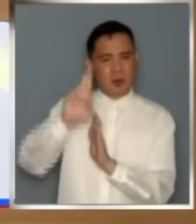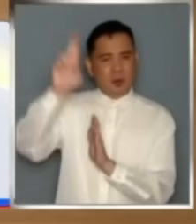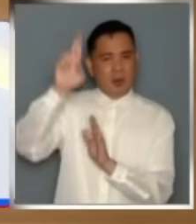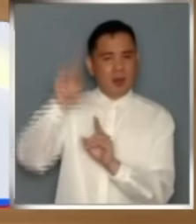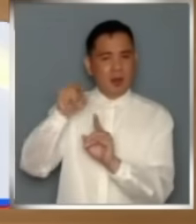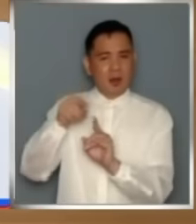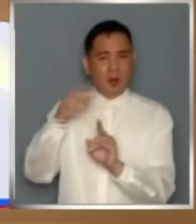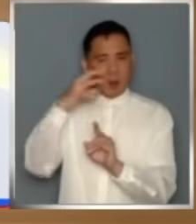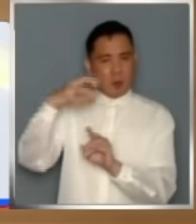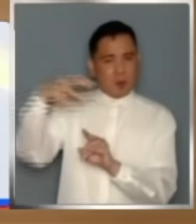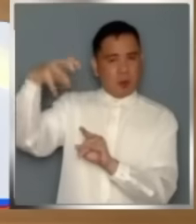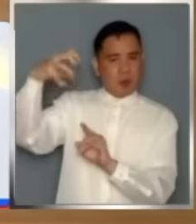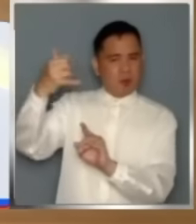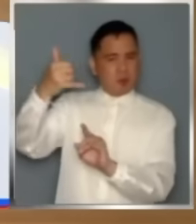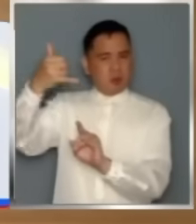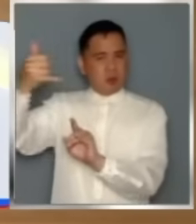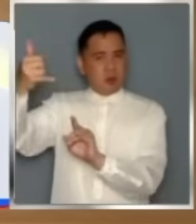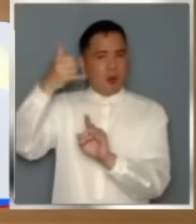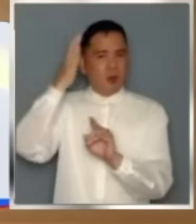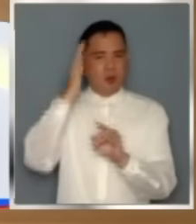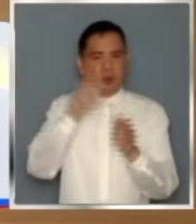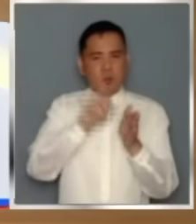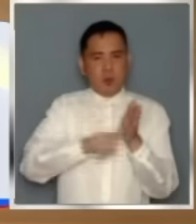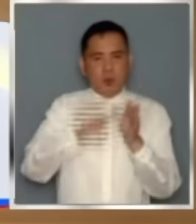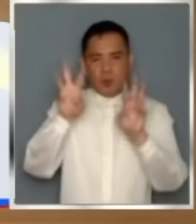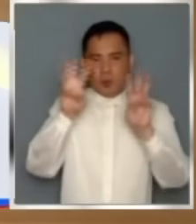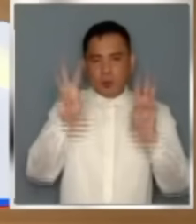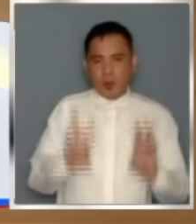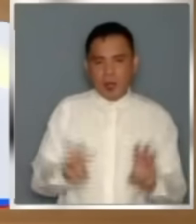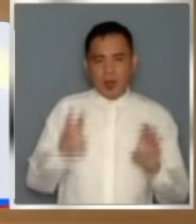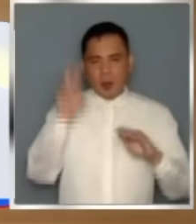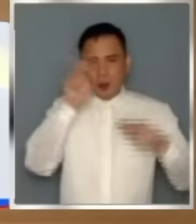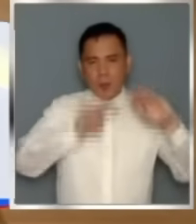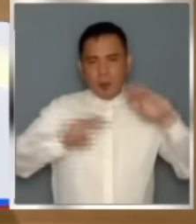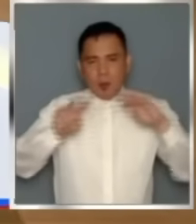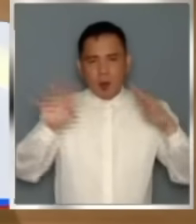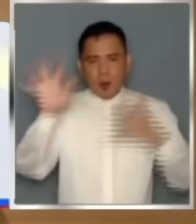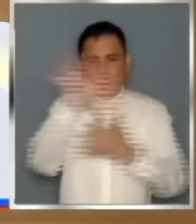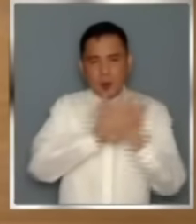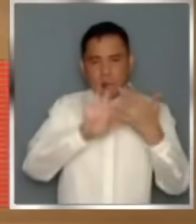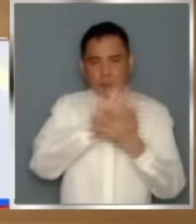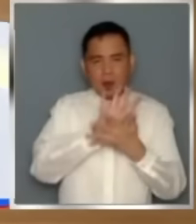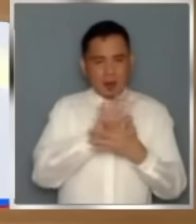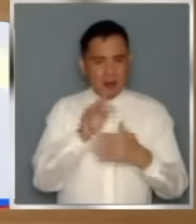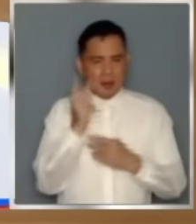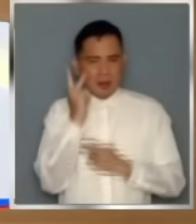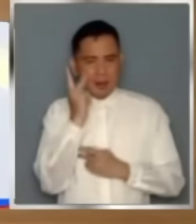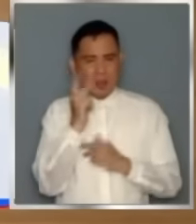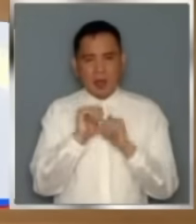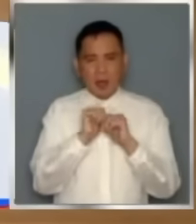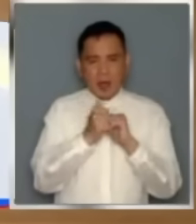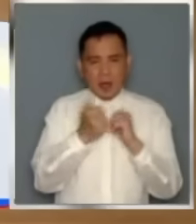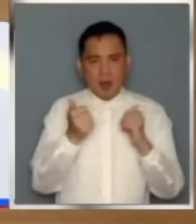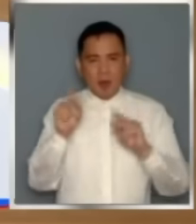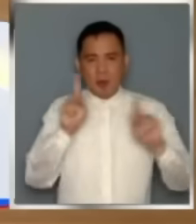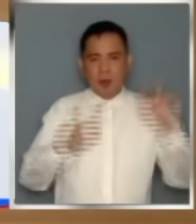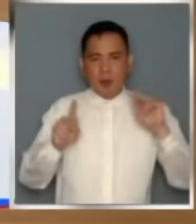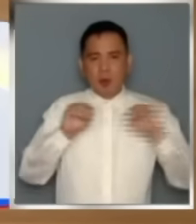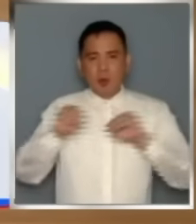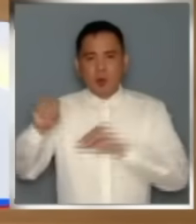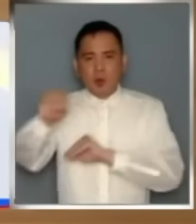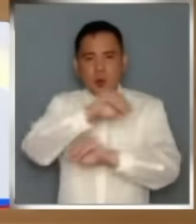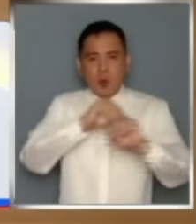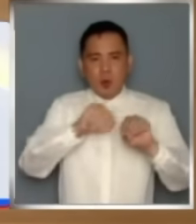predict storms, evaluate soil and water supplies, analyze shifts in population, and be used for traffic